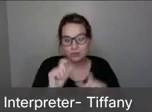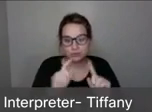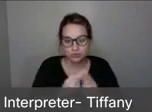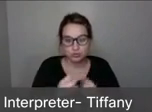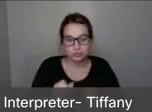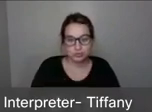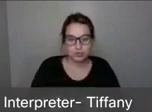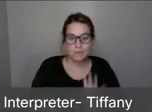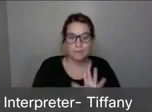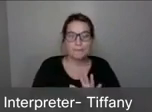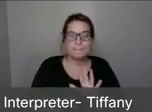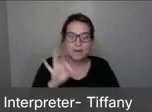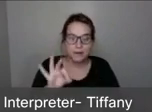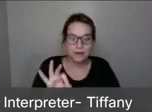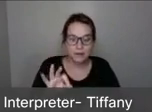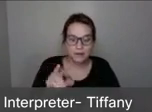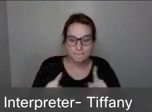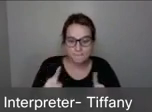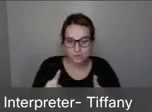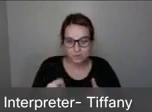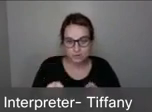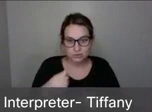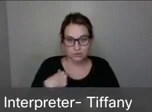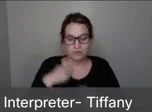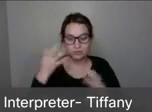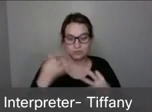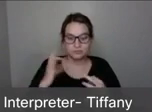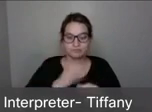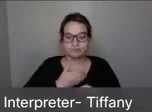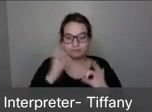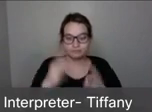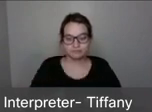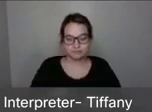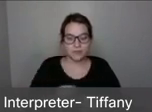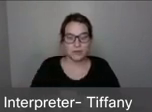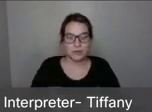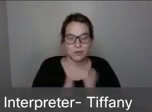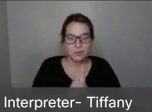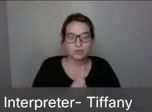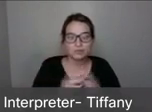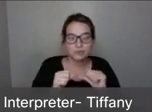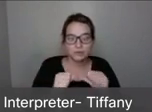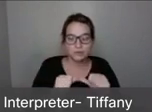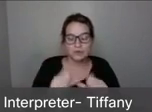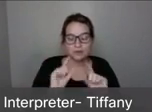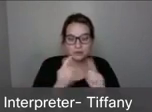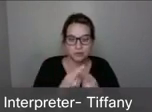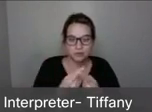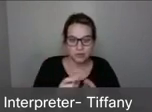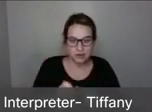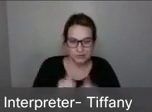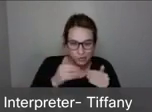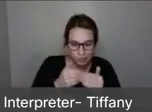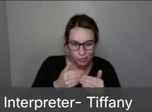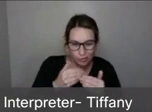elect a candidate of our choice. The White Mount Apache tribe requests to maintain the districts as close to the